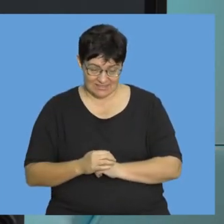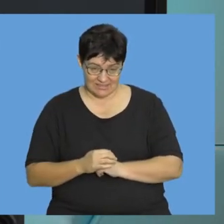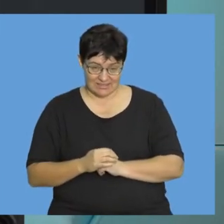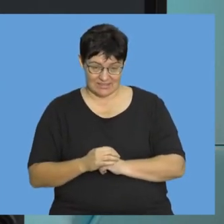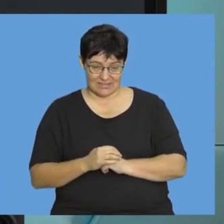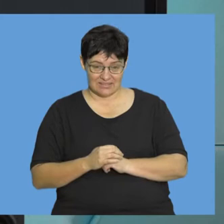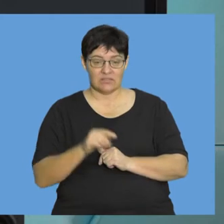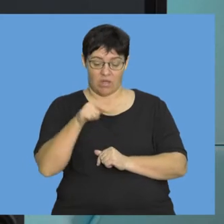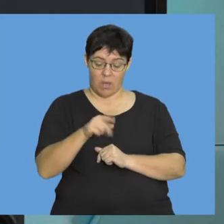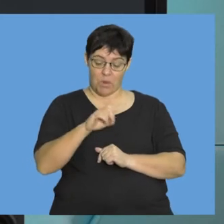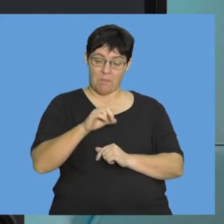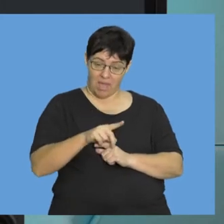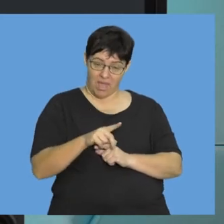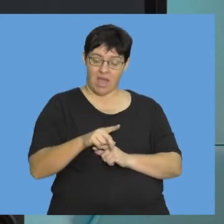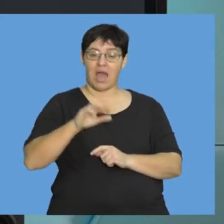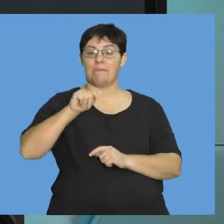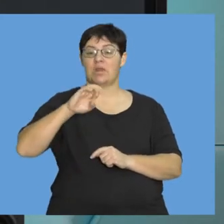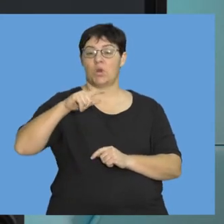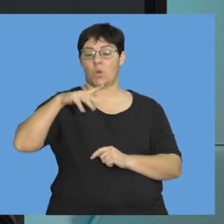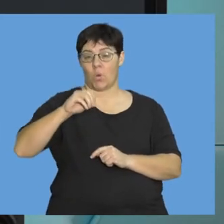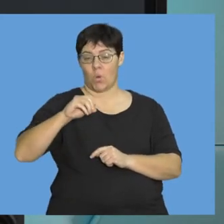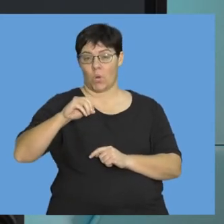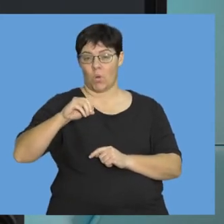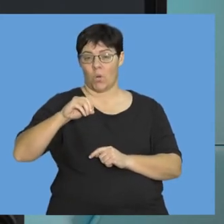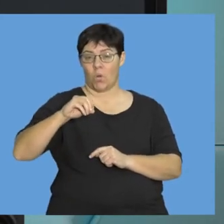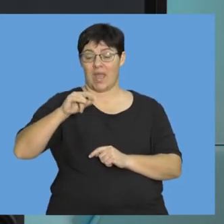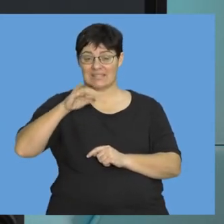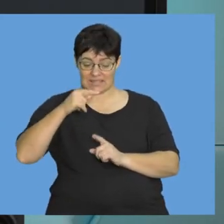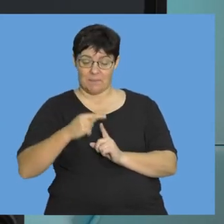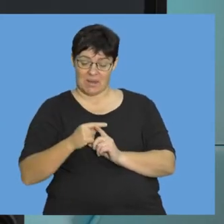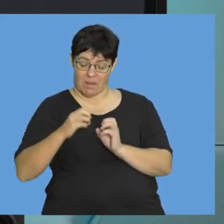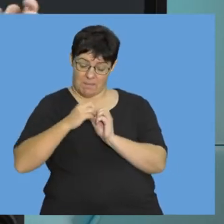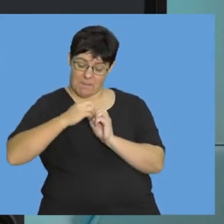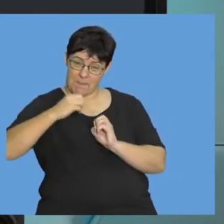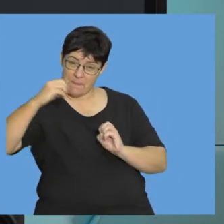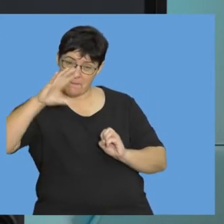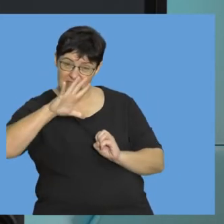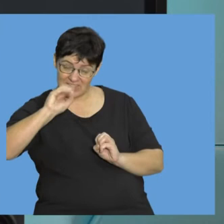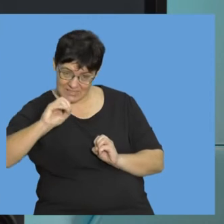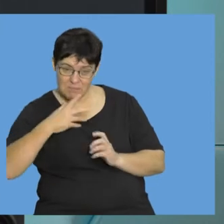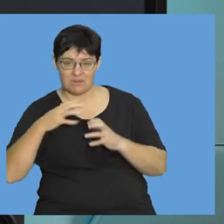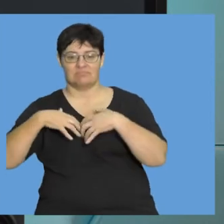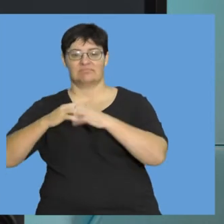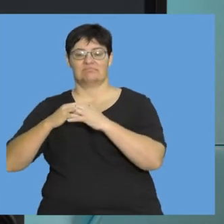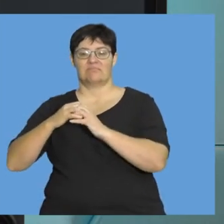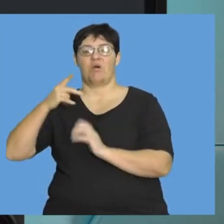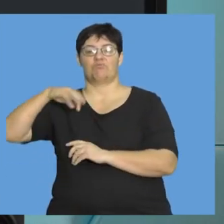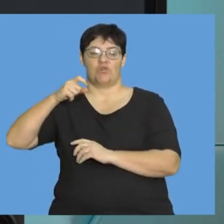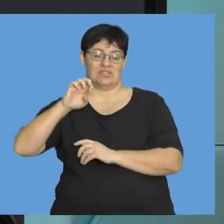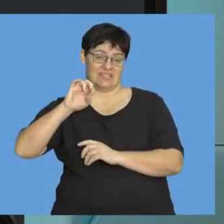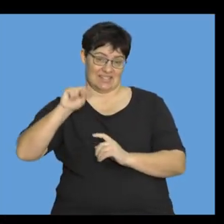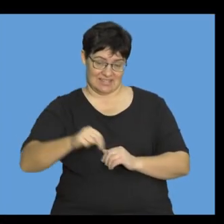amino acid is my monomer, and the long chain that I'm going to make, that is going to be my